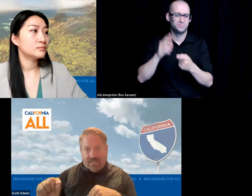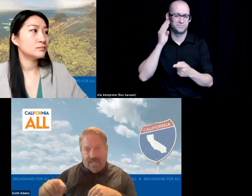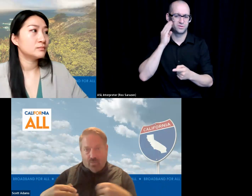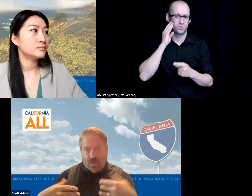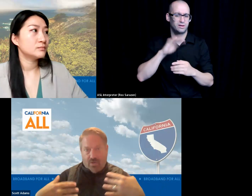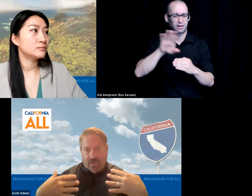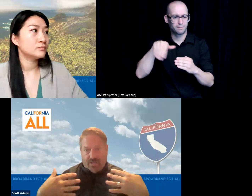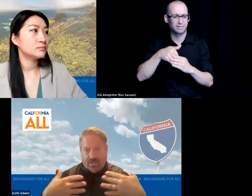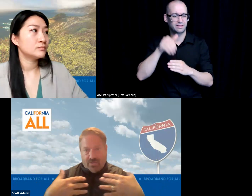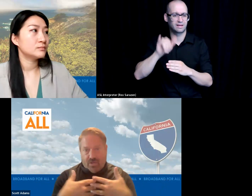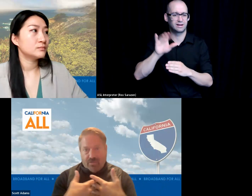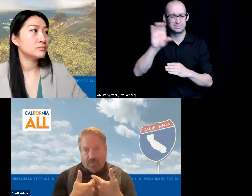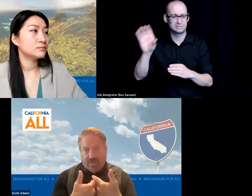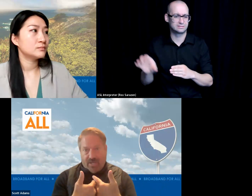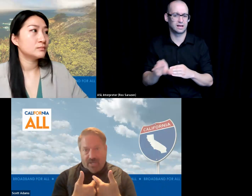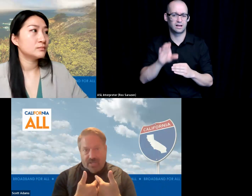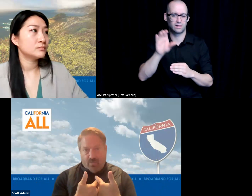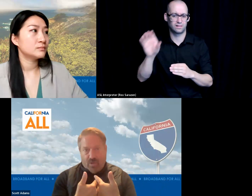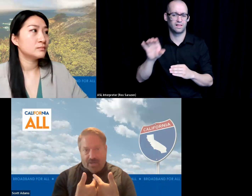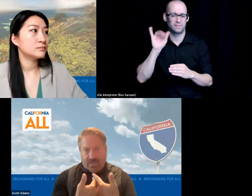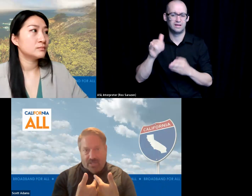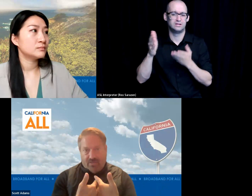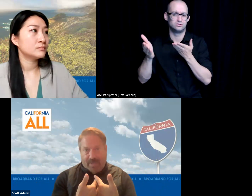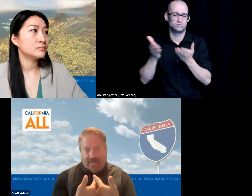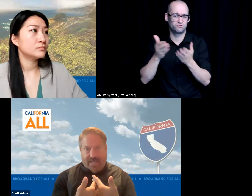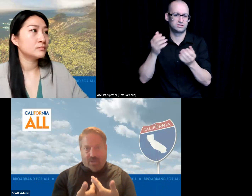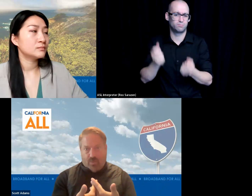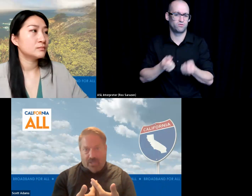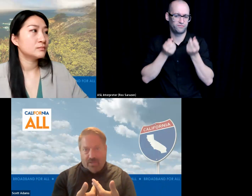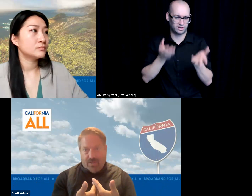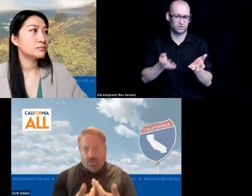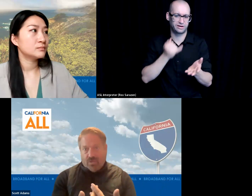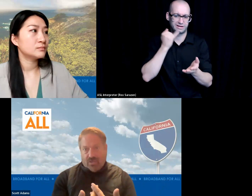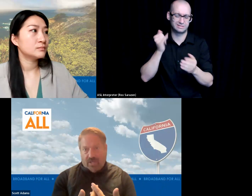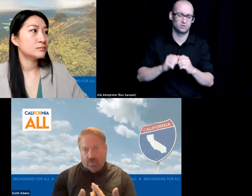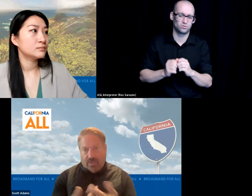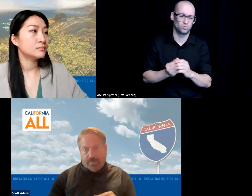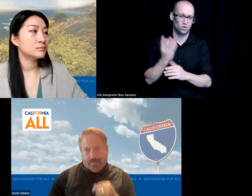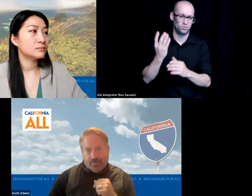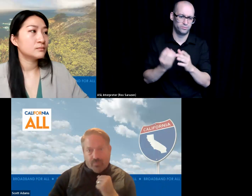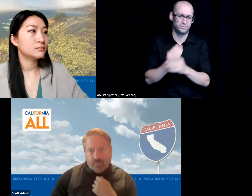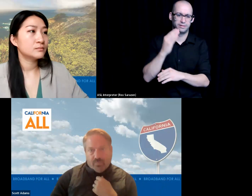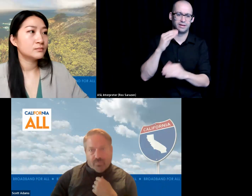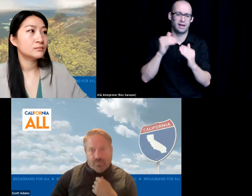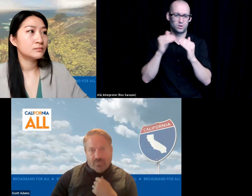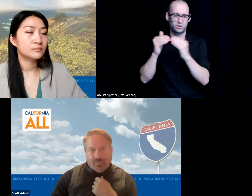complete that cycle where it's the service providers that we're actually expanding equity through digital equity.